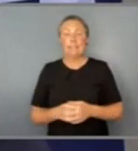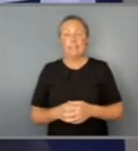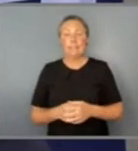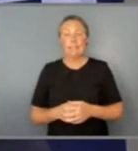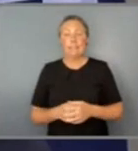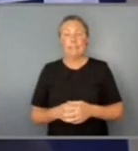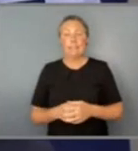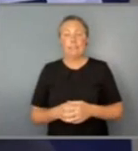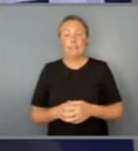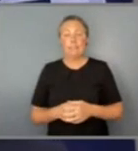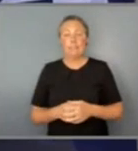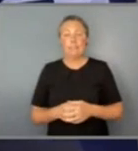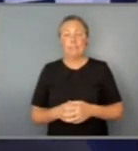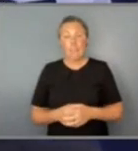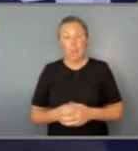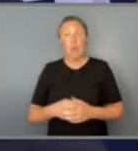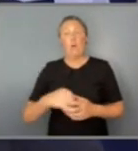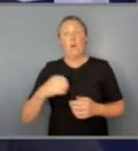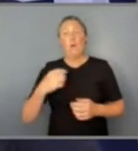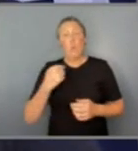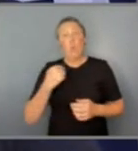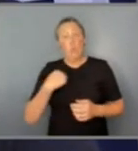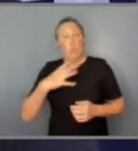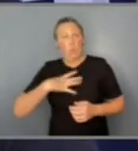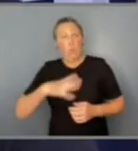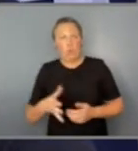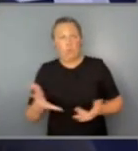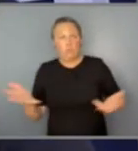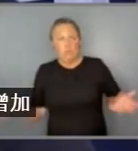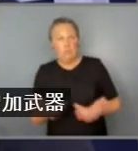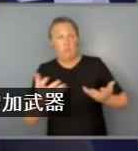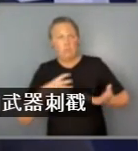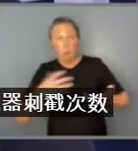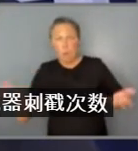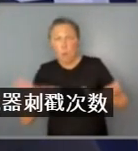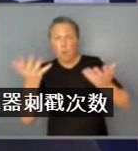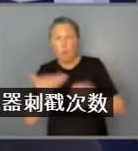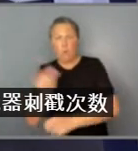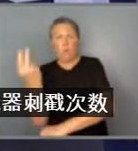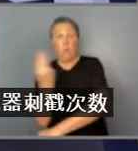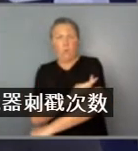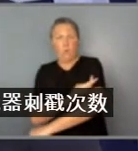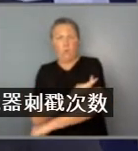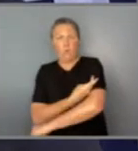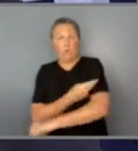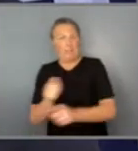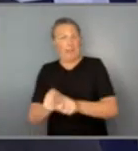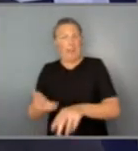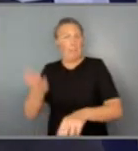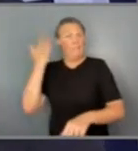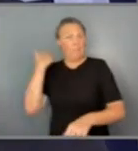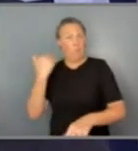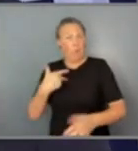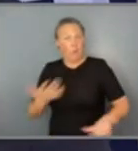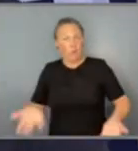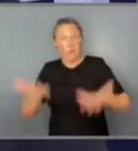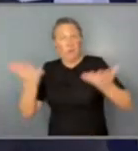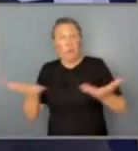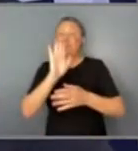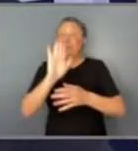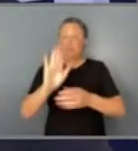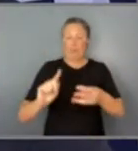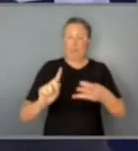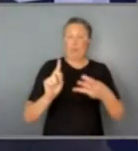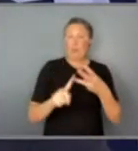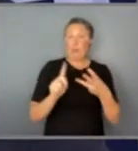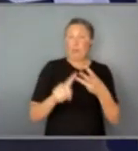lifting, then we'll be able to maximise the number of jabs in arms, just as we've done before. Now, the third area in test,